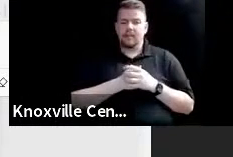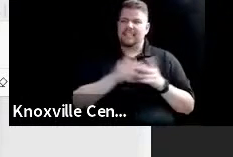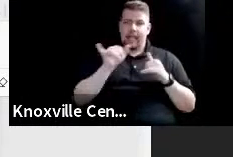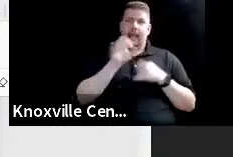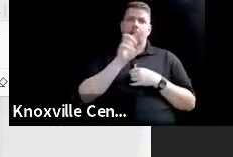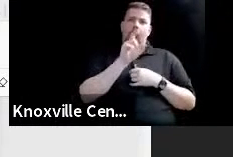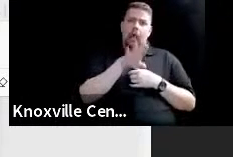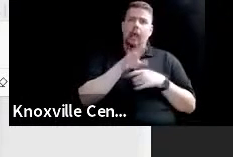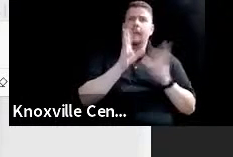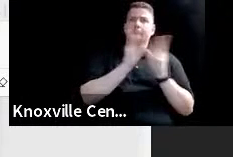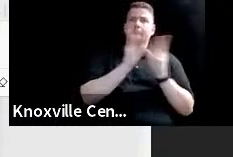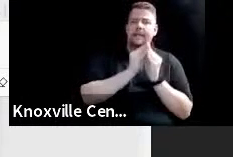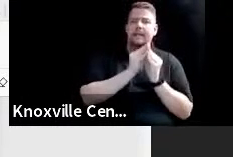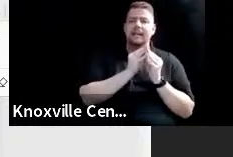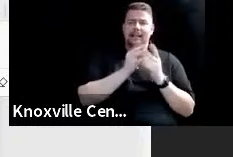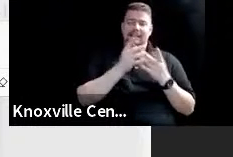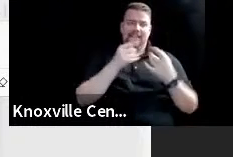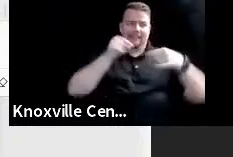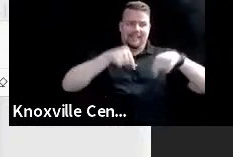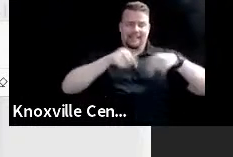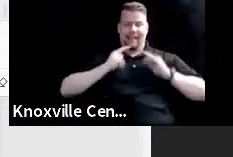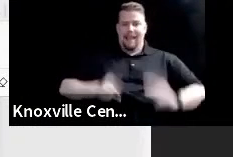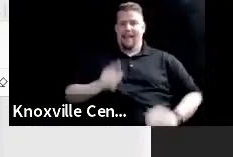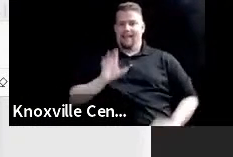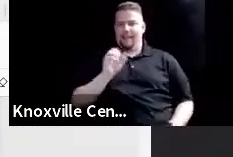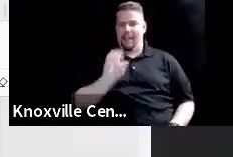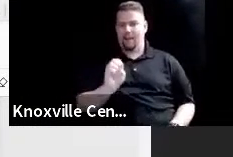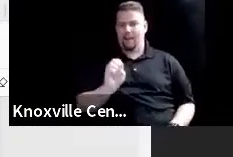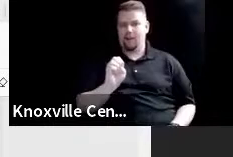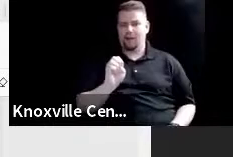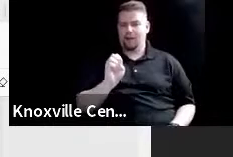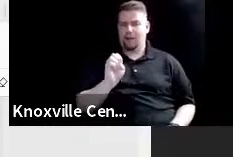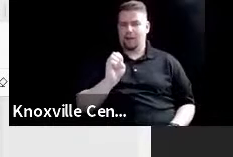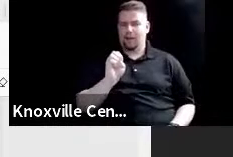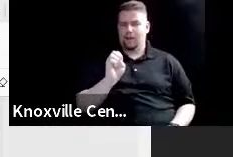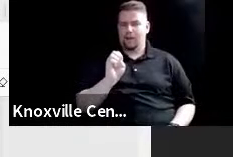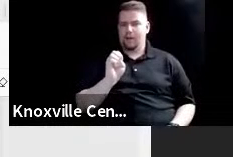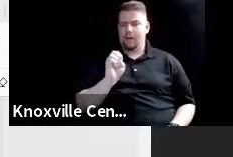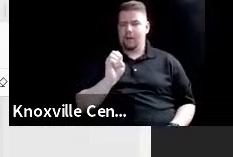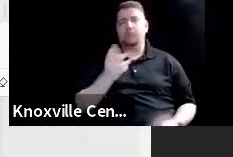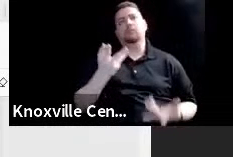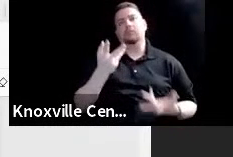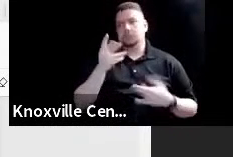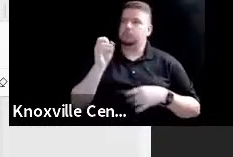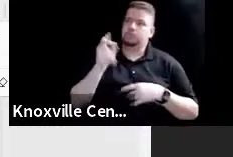club meeting. I mean, this is healthcare. Okay.